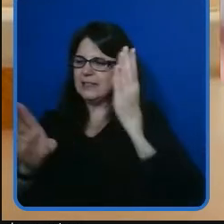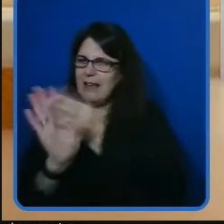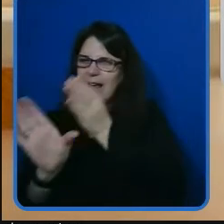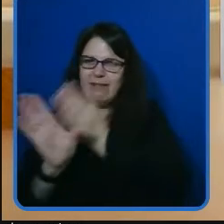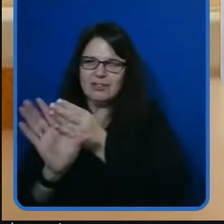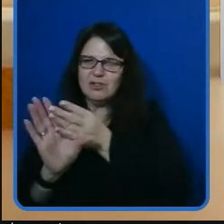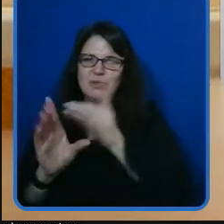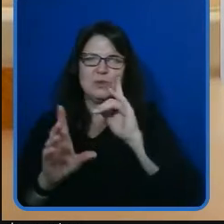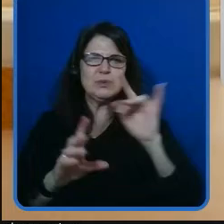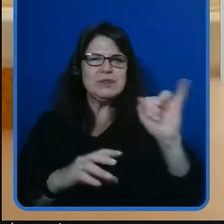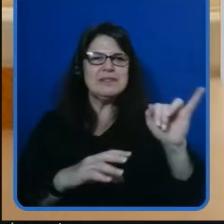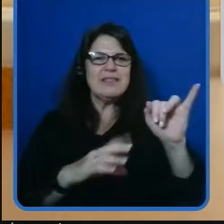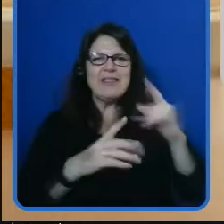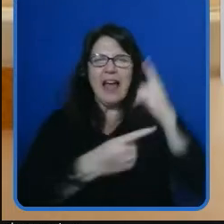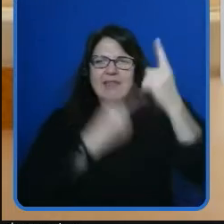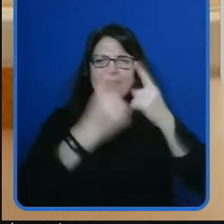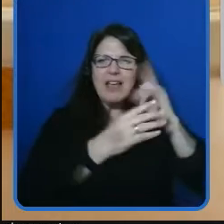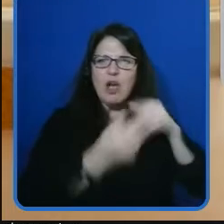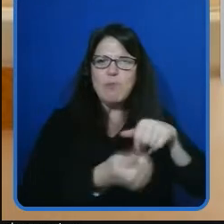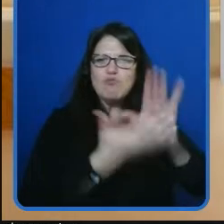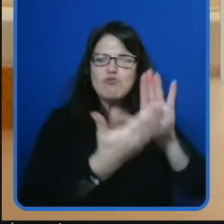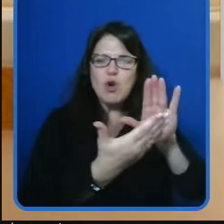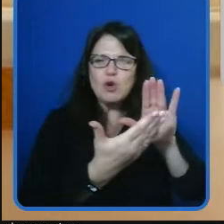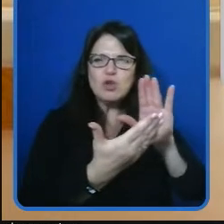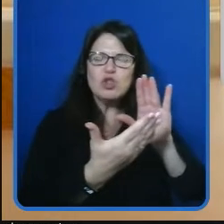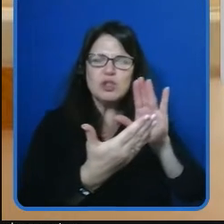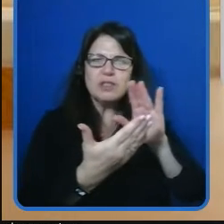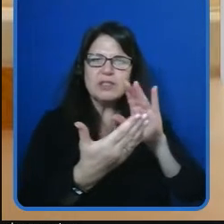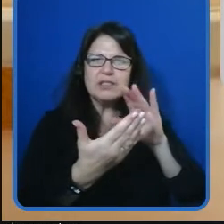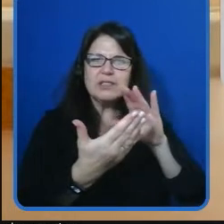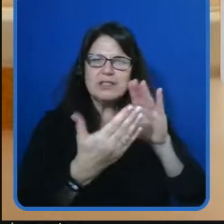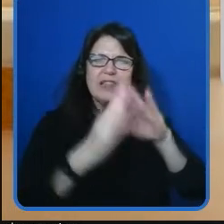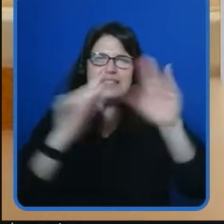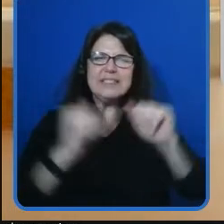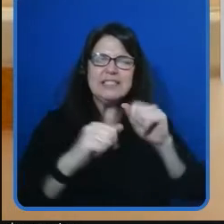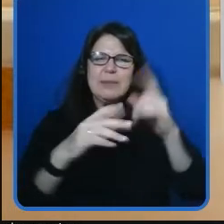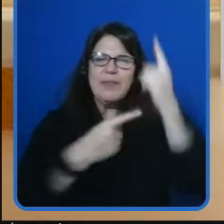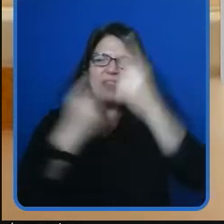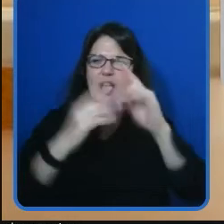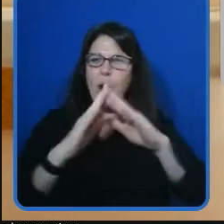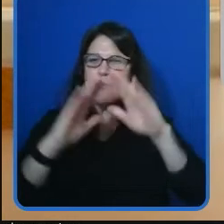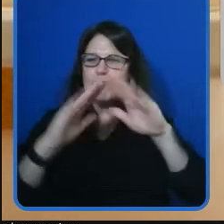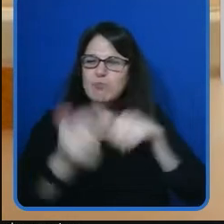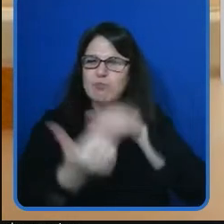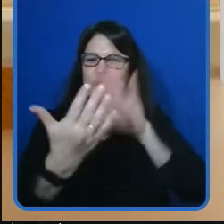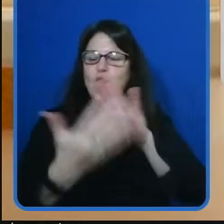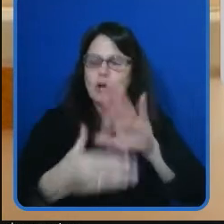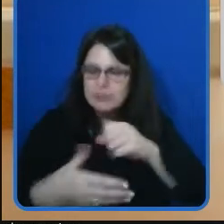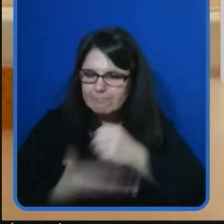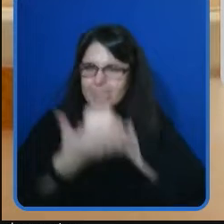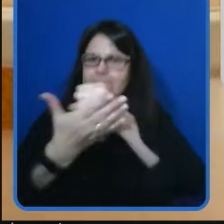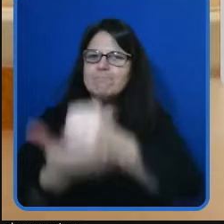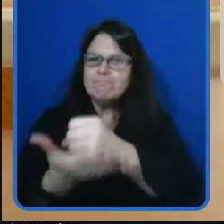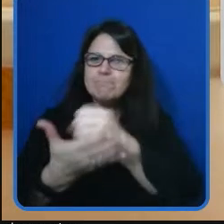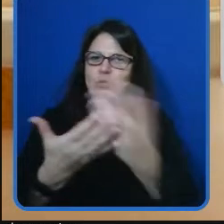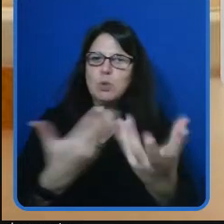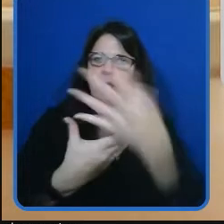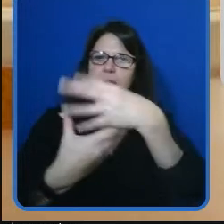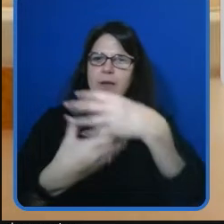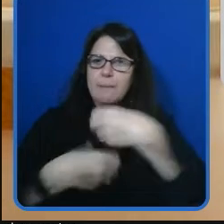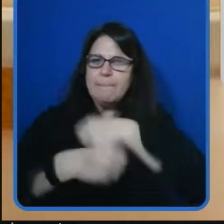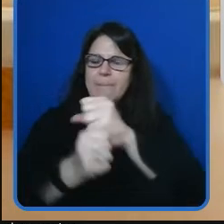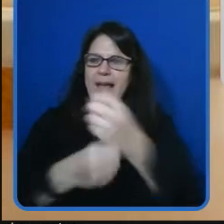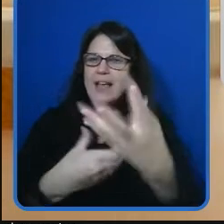create innovative leaders in tech. And it's a systems thinking approach that will help create inclusive leaders in tech,